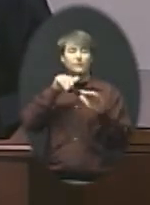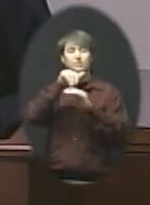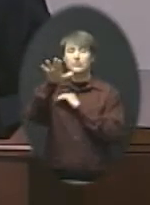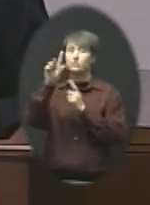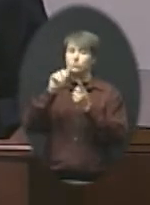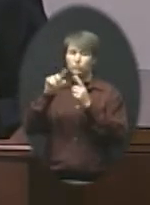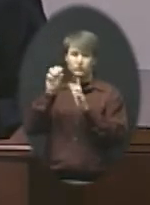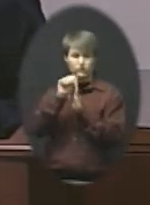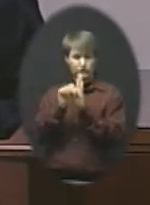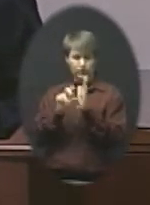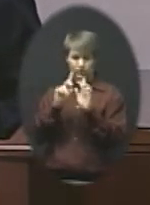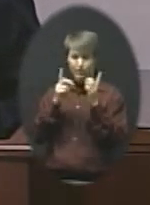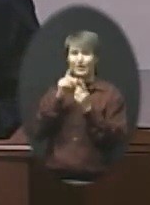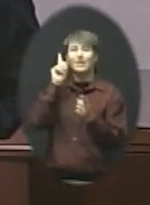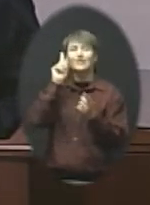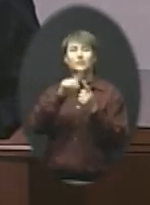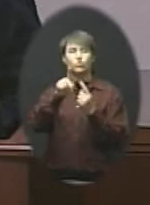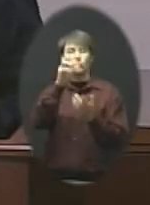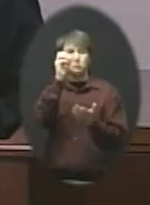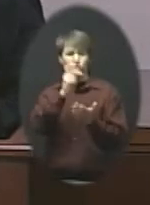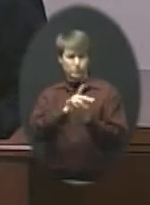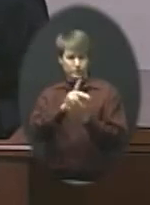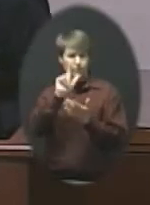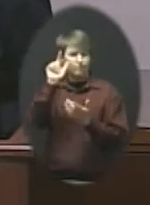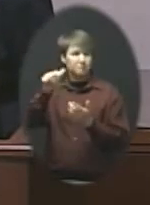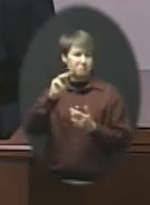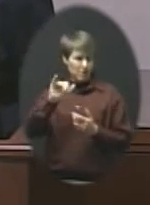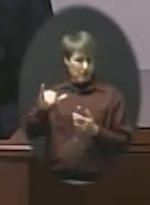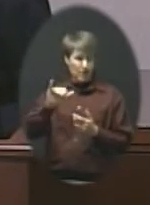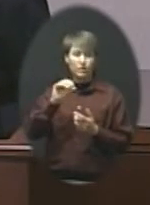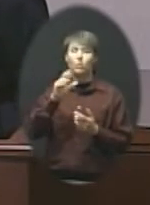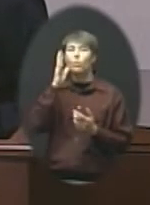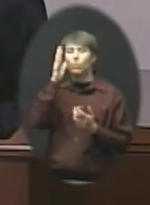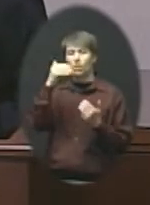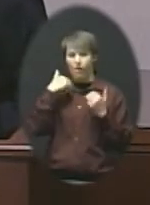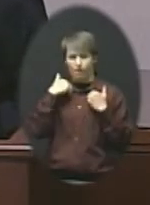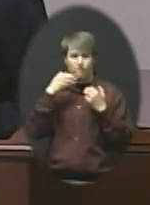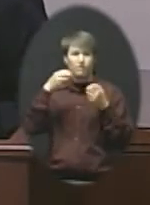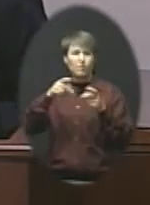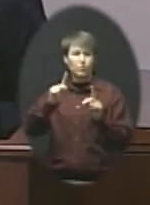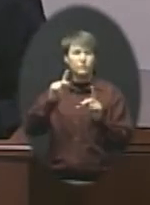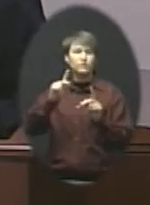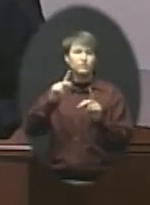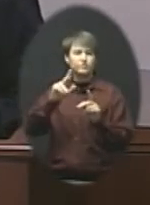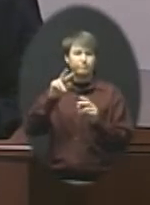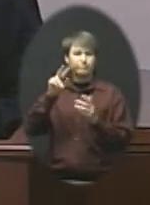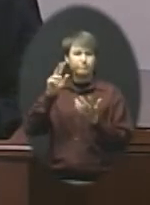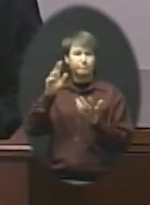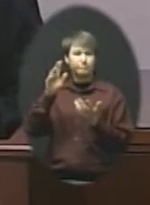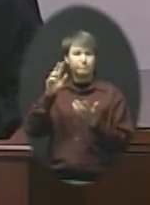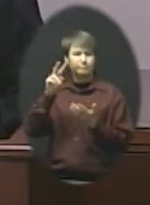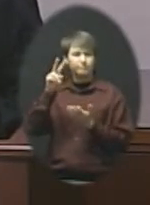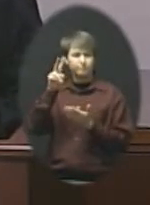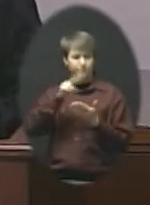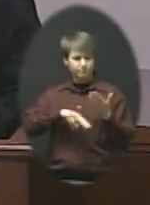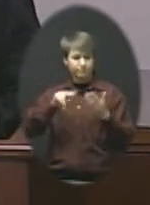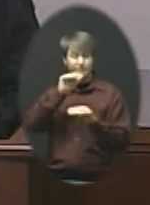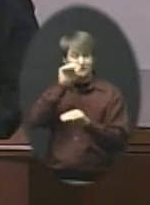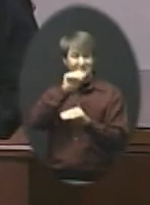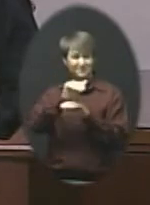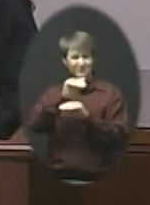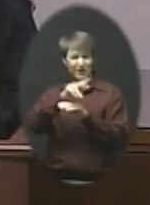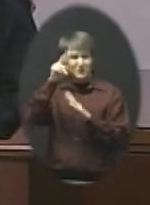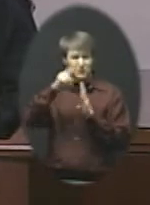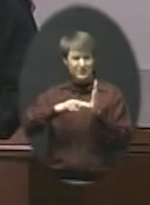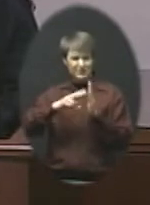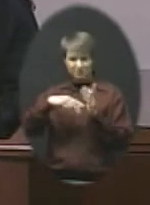State Department until you approve it in May. So you'll have a chance to get some good nighttime reading over the